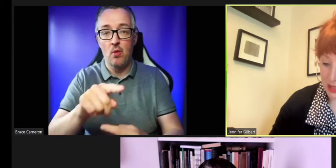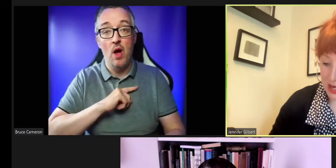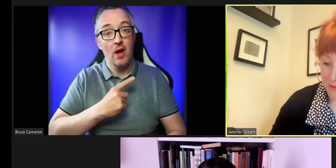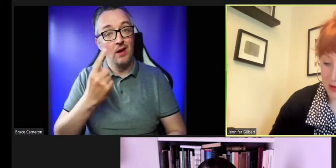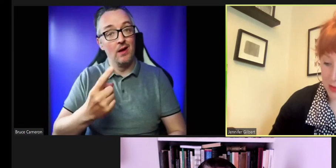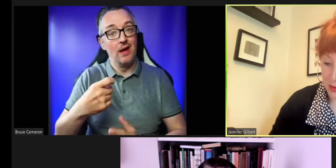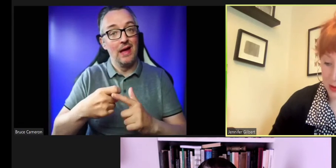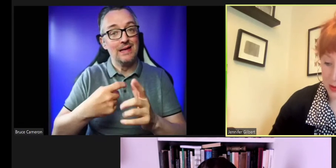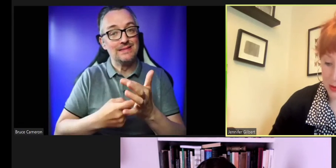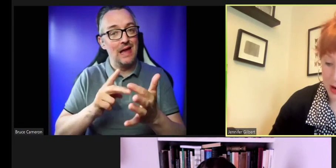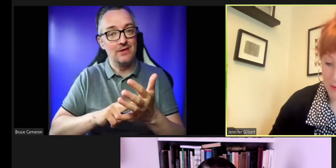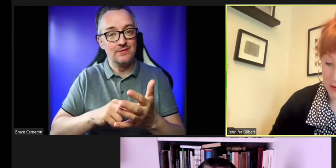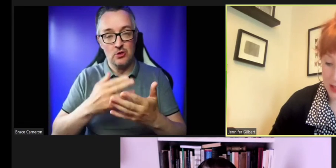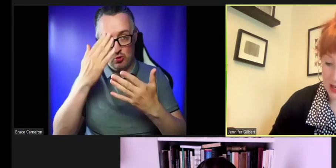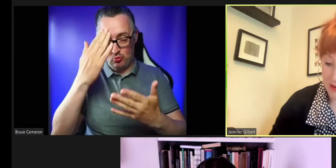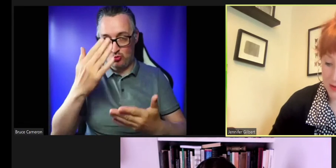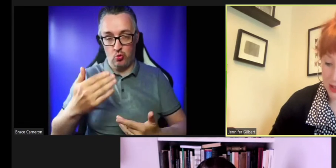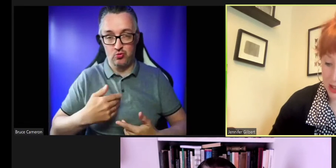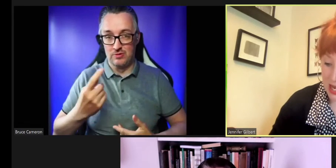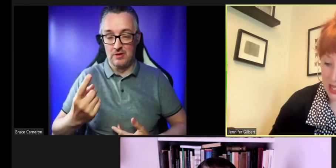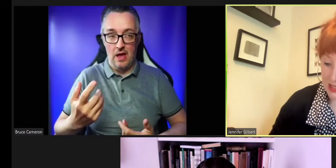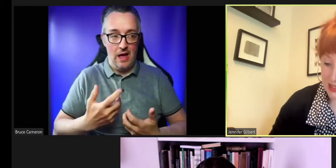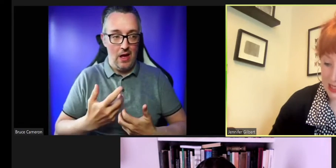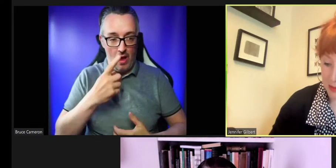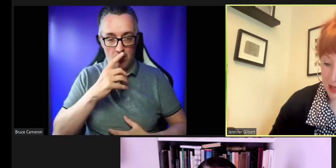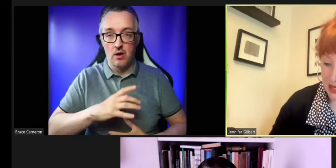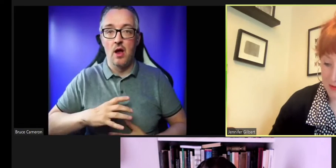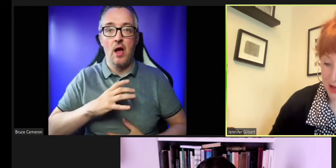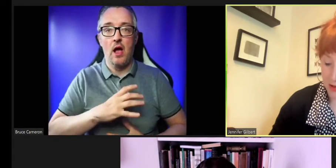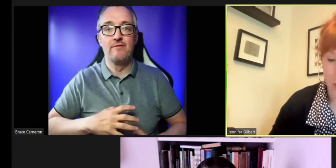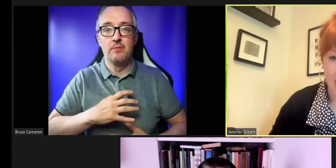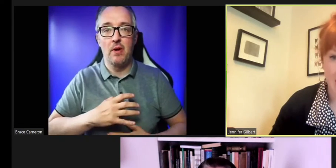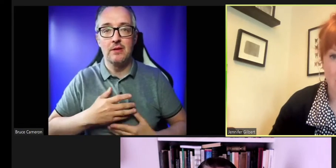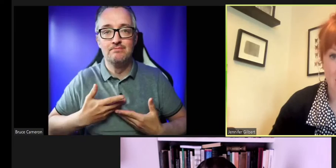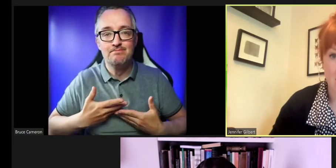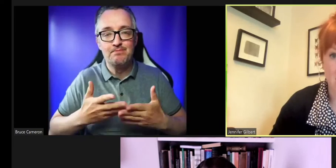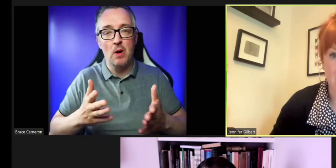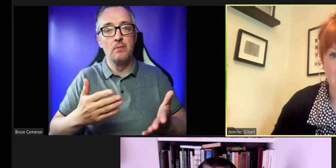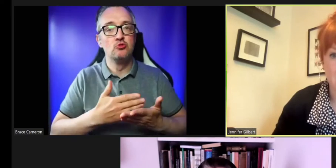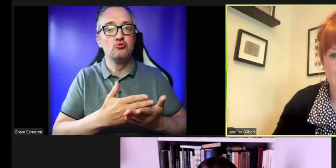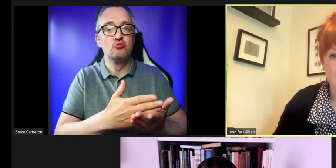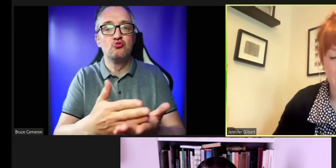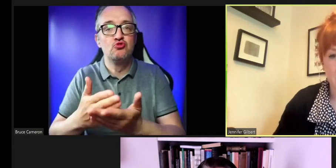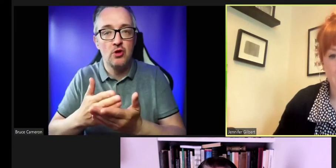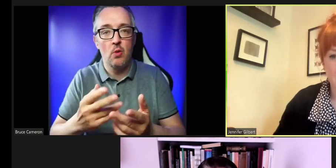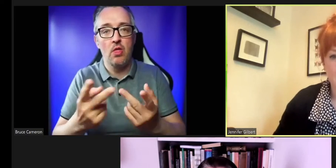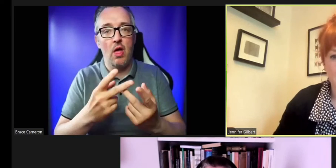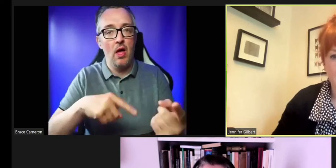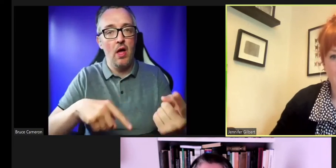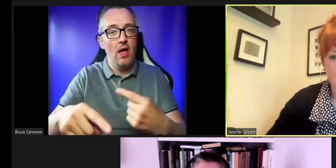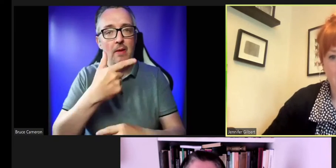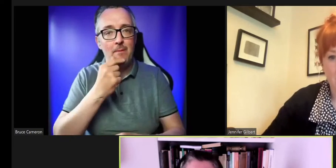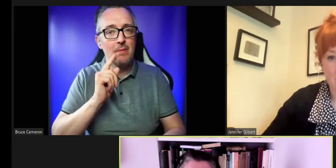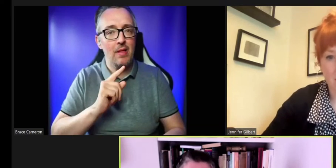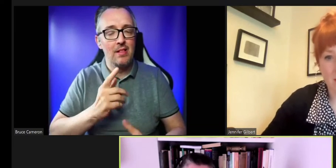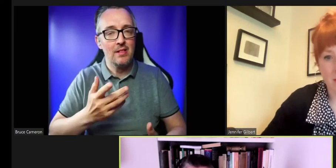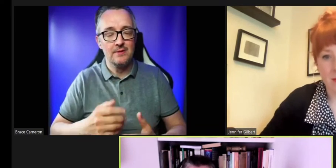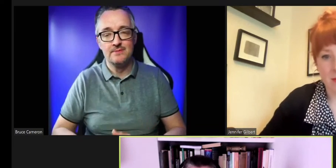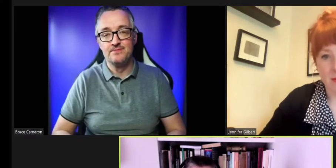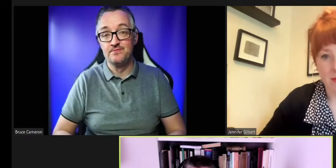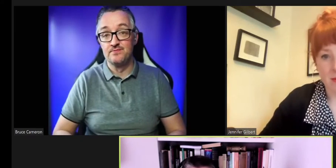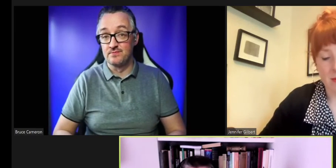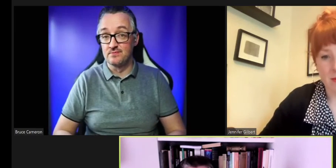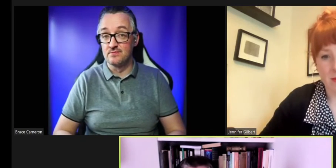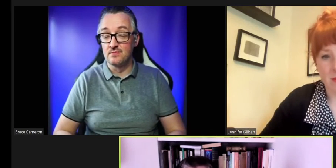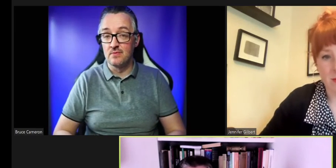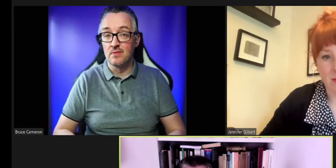imagine being comfortable or confident enough to share this deeply and vulnerably with others. Yes, it is. It